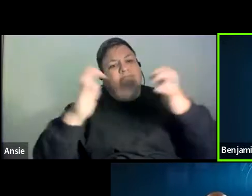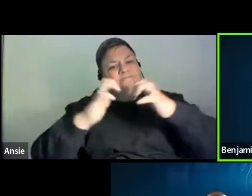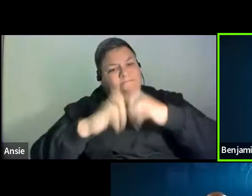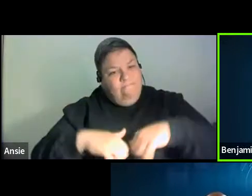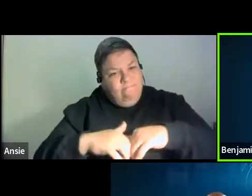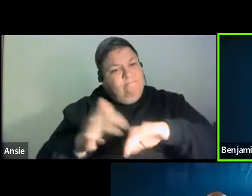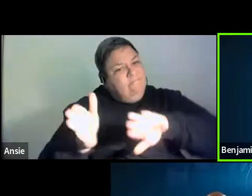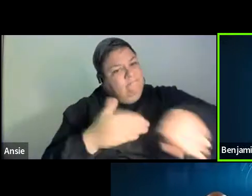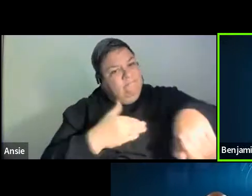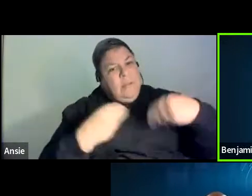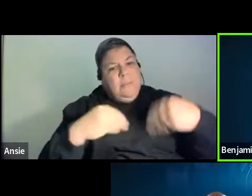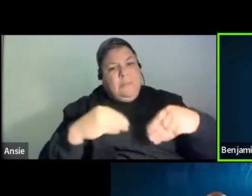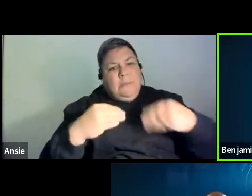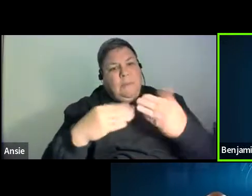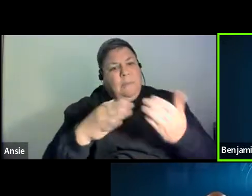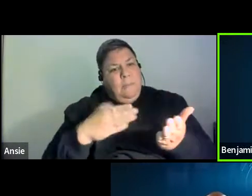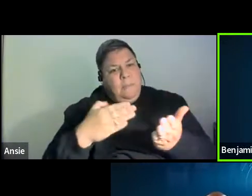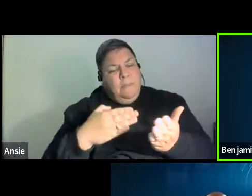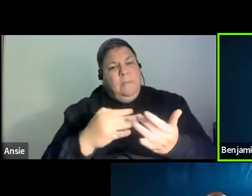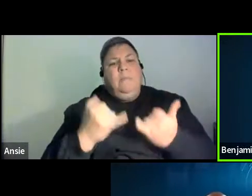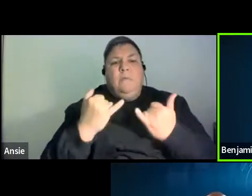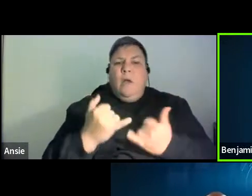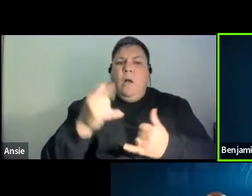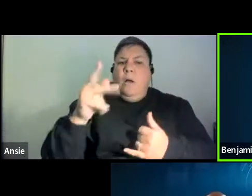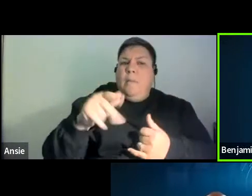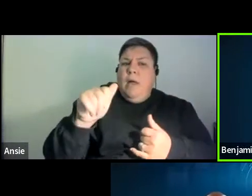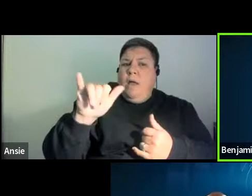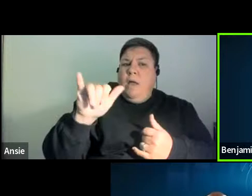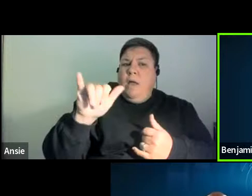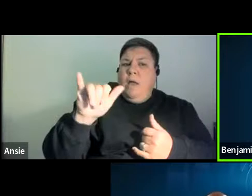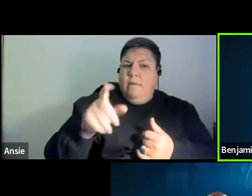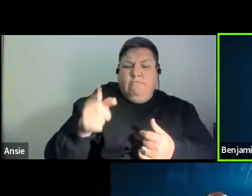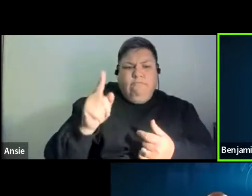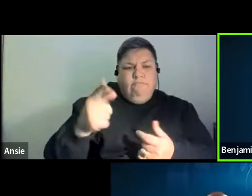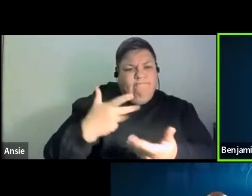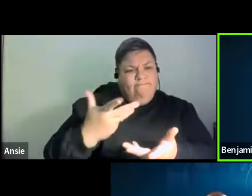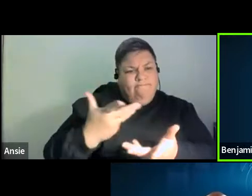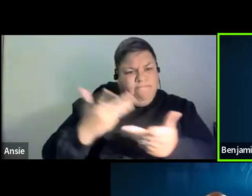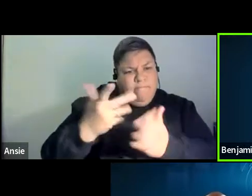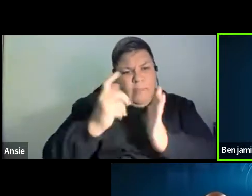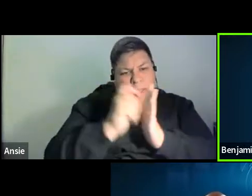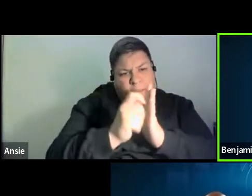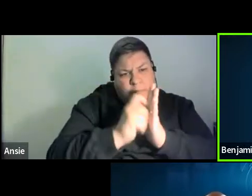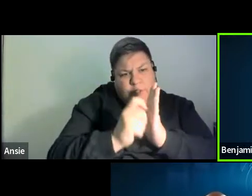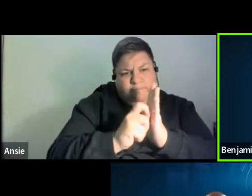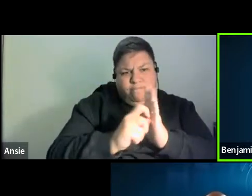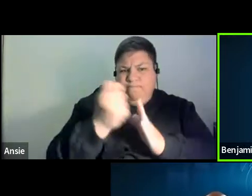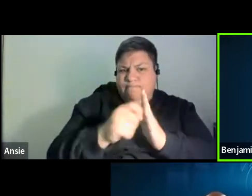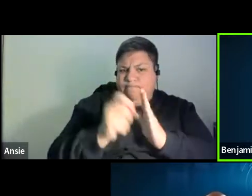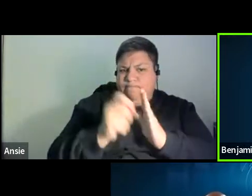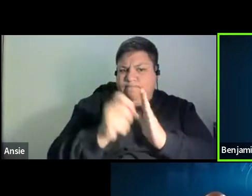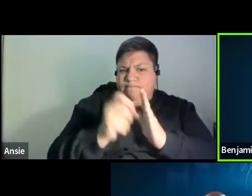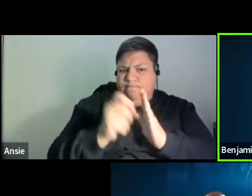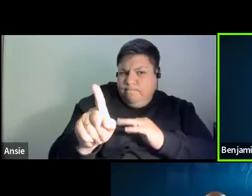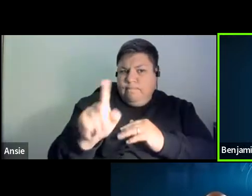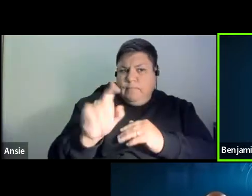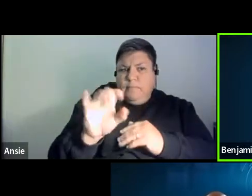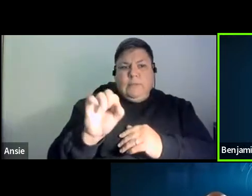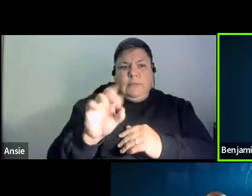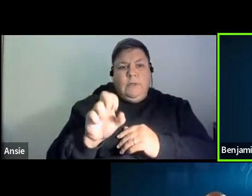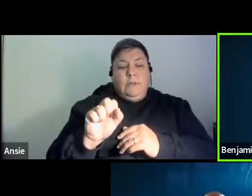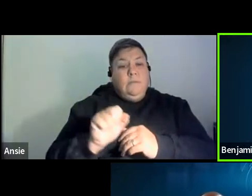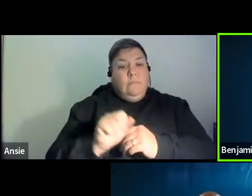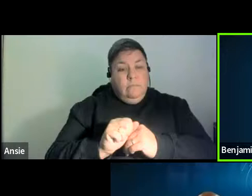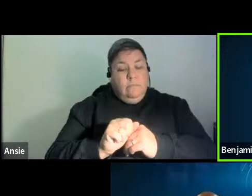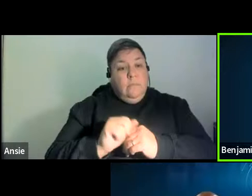balance on the PAYE account, which we have submitted a compromise application for. However, according to SARS, there are